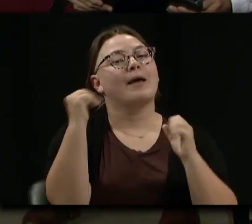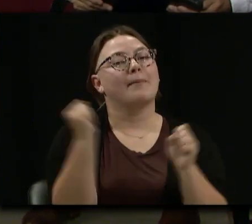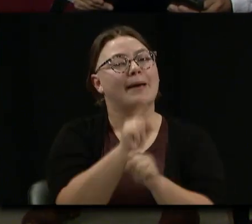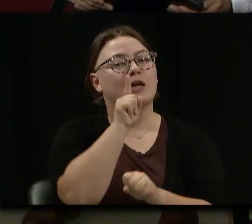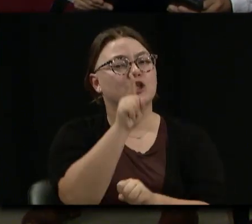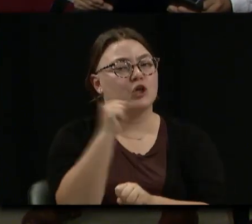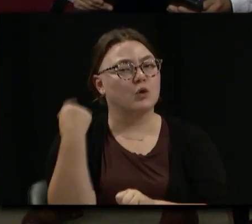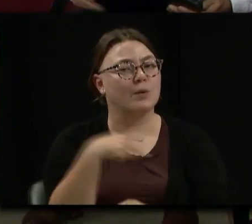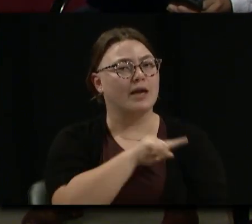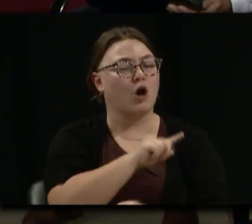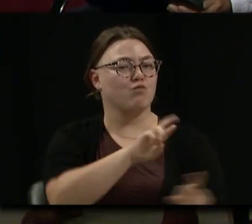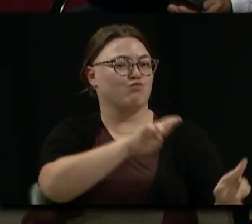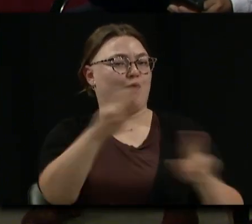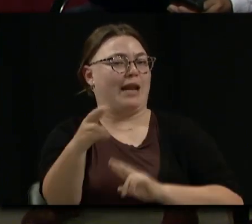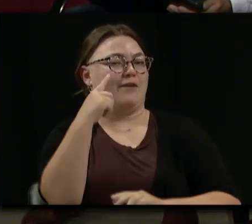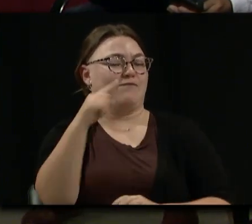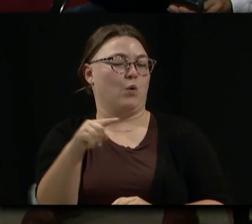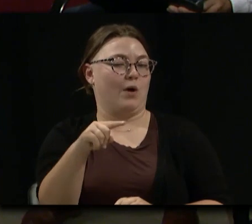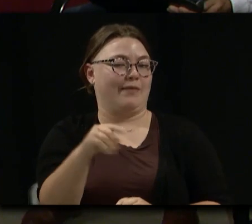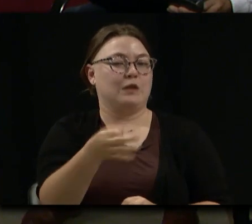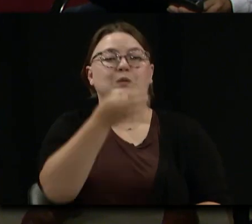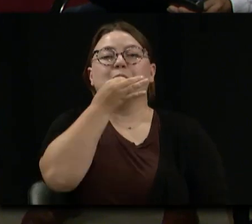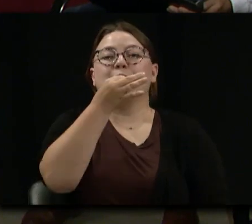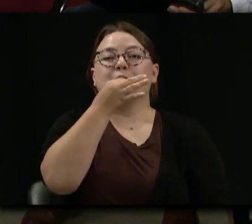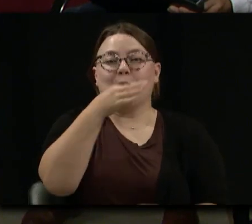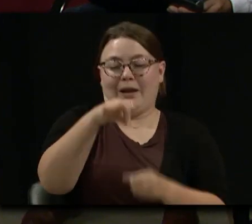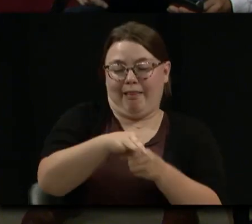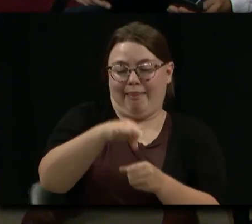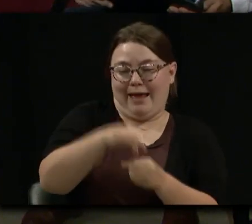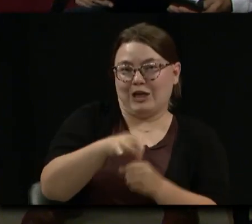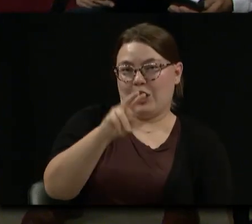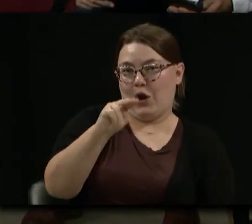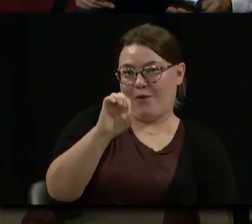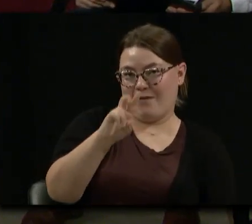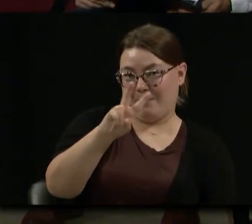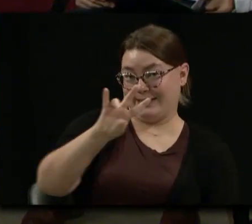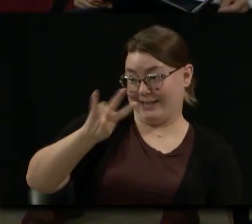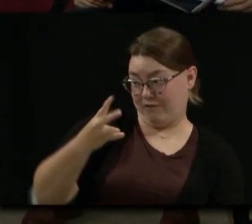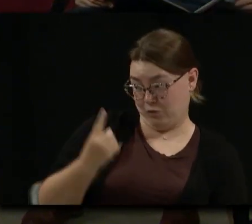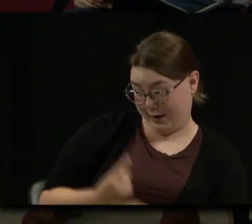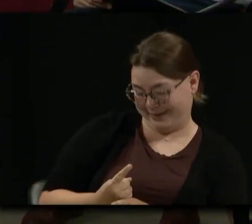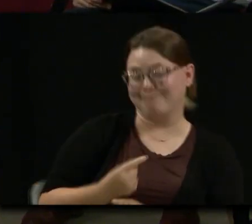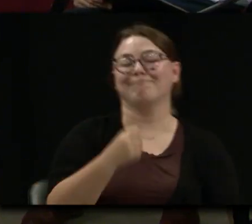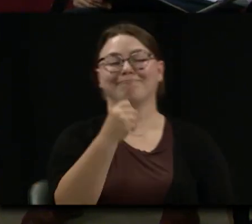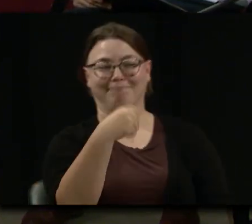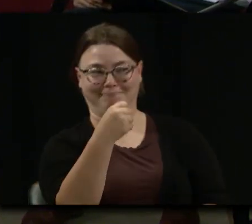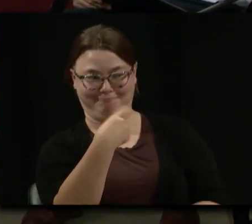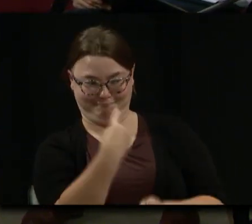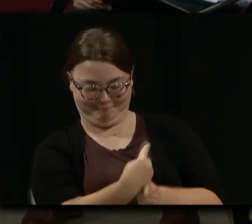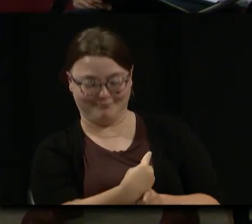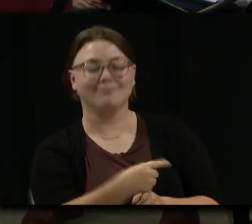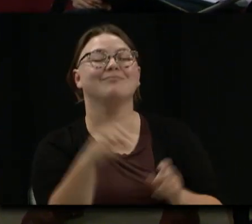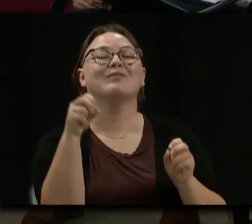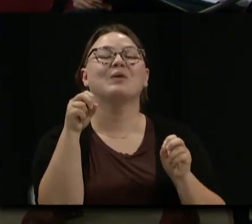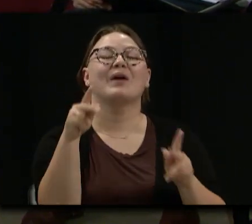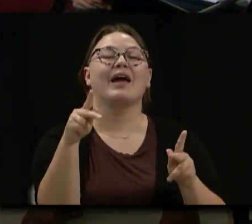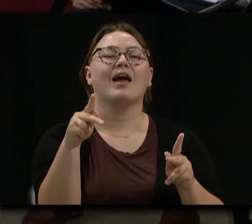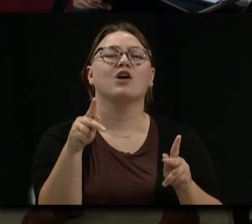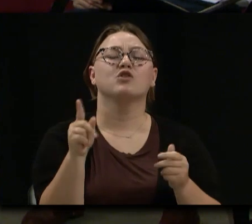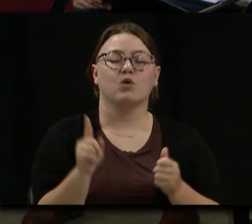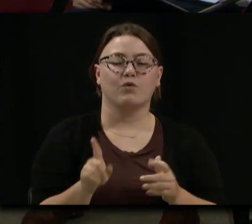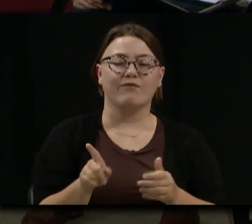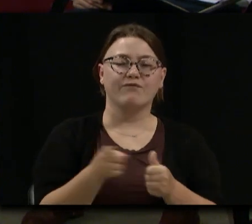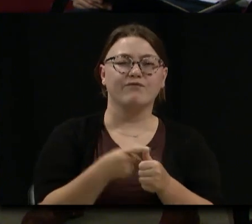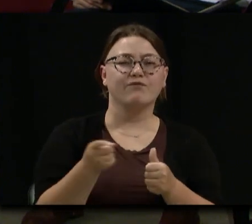fully in the upcoming election, November 7th, if I have my dates correct. Yes. So let's begin sort of where that